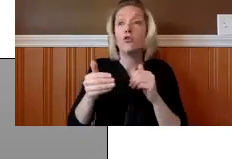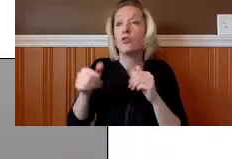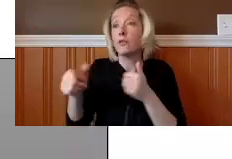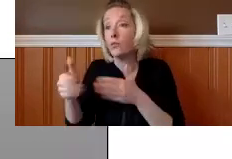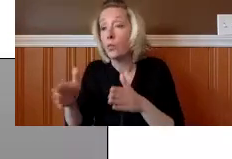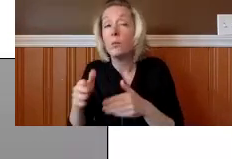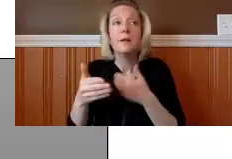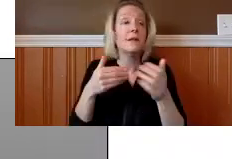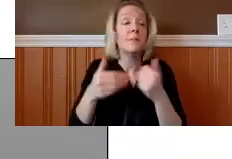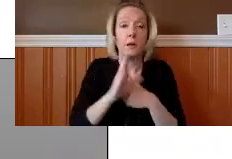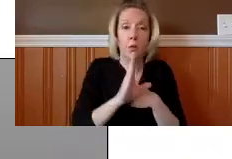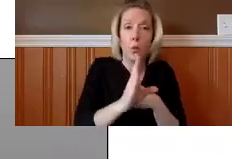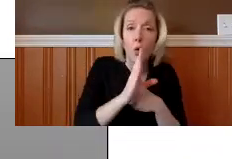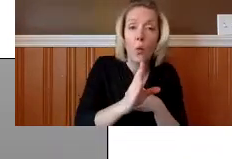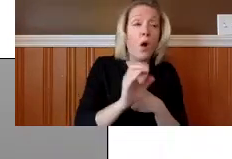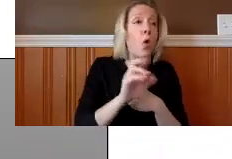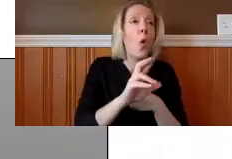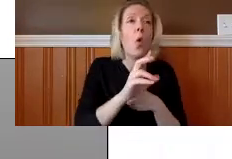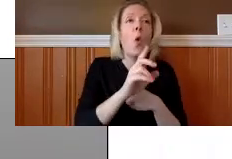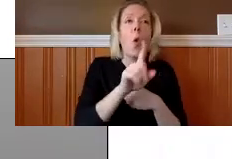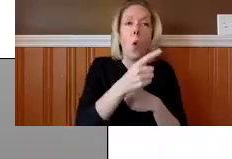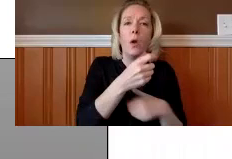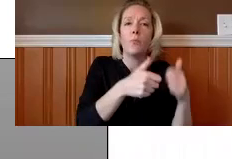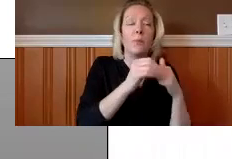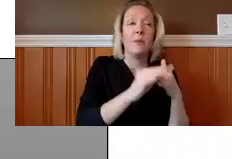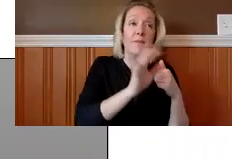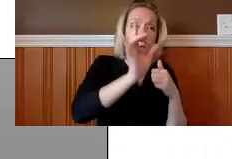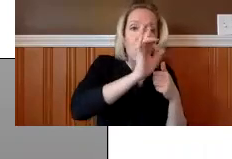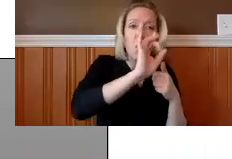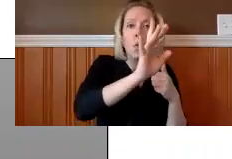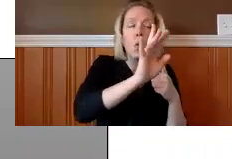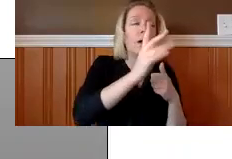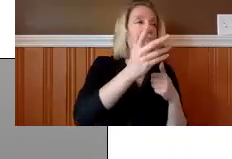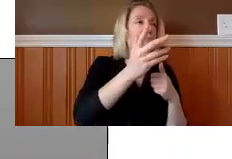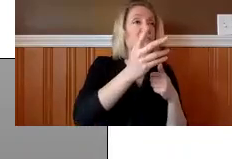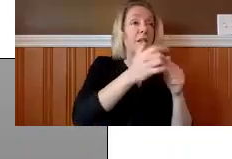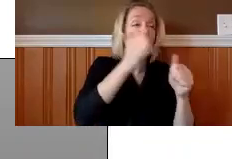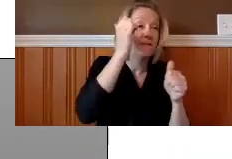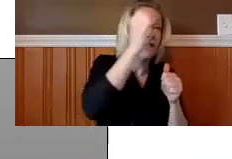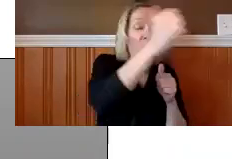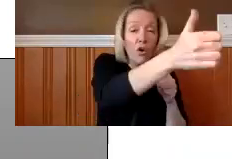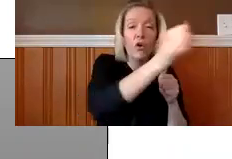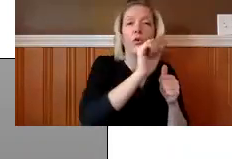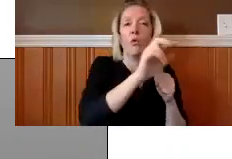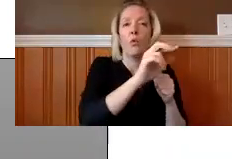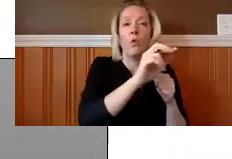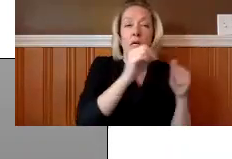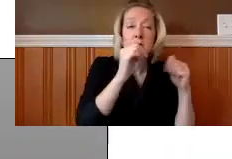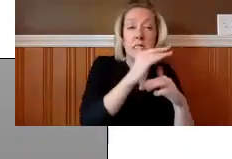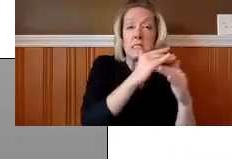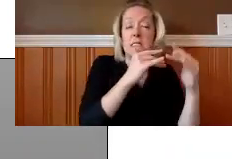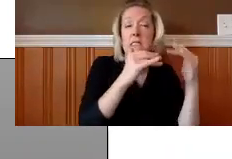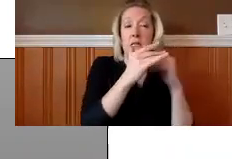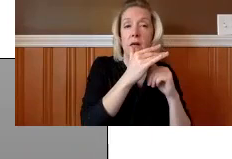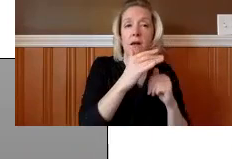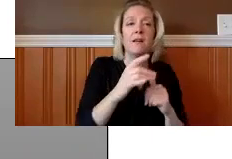It's an issue in the most extreme cases. And I think that's where we start to lose sight sometimes, is that we'll see a student sitting